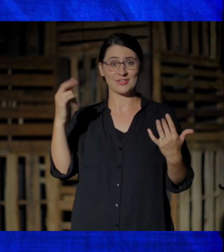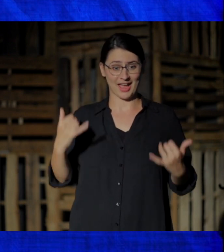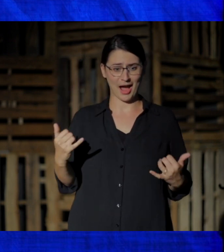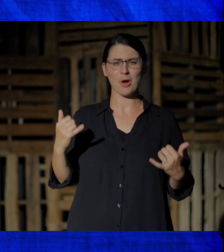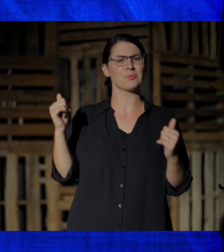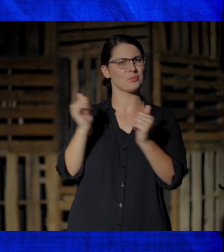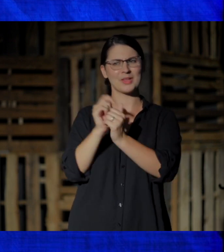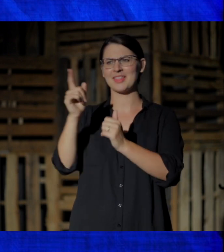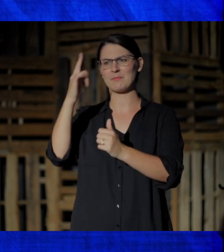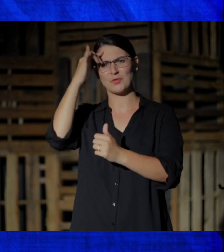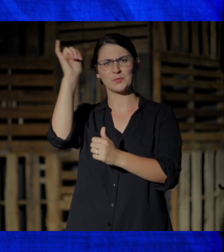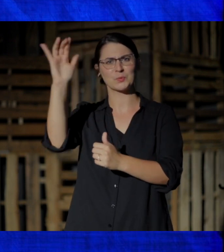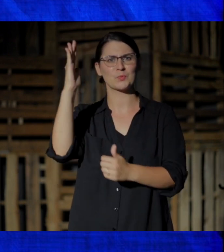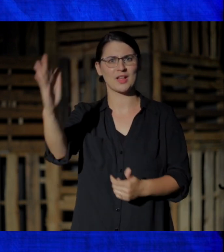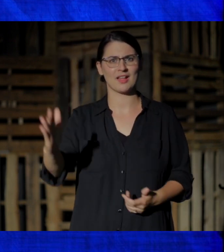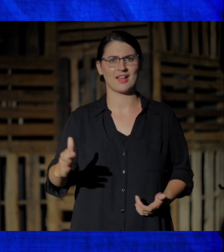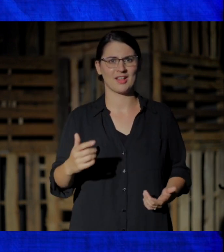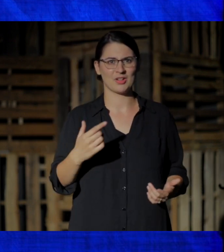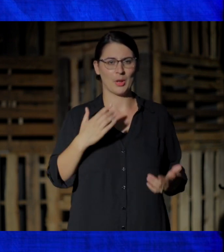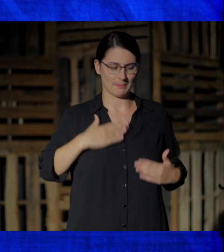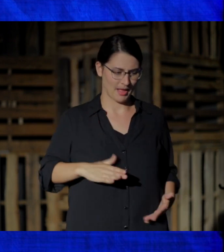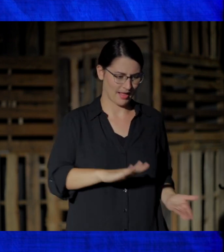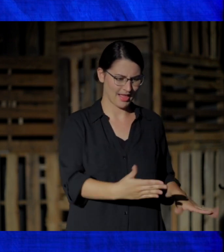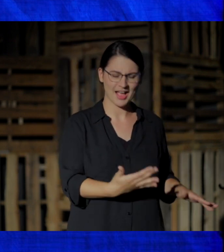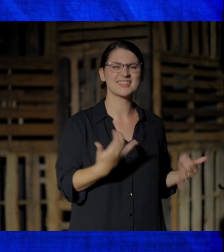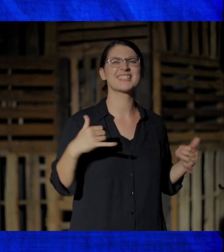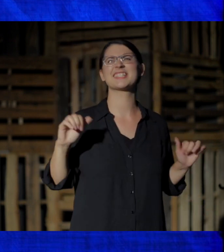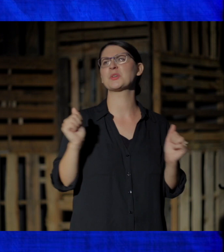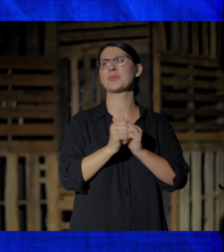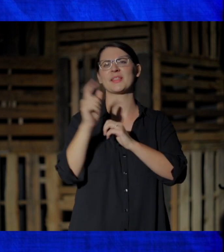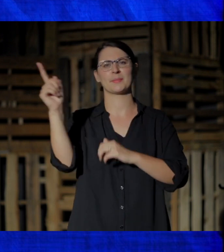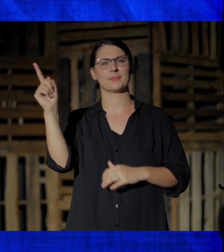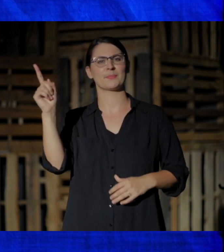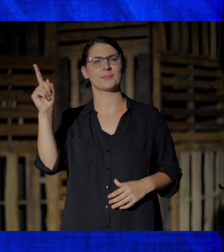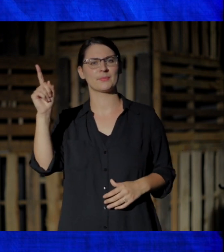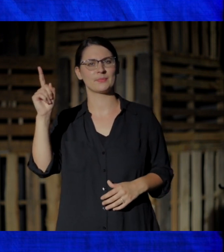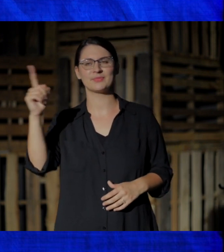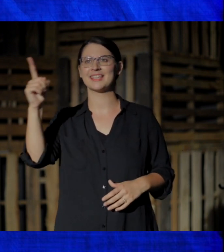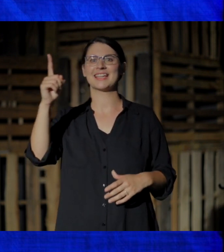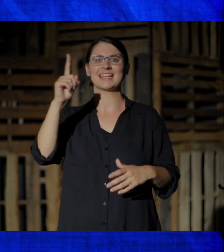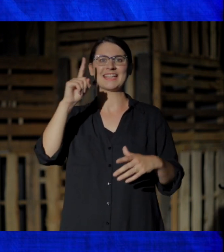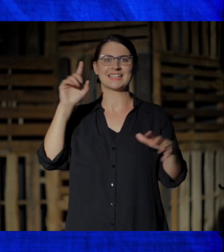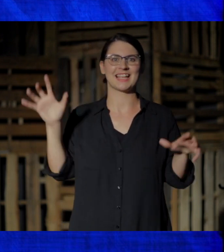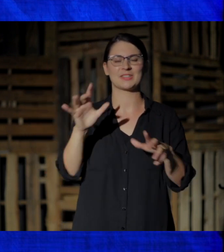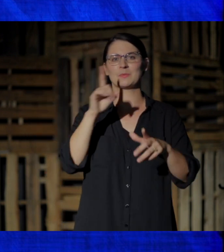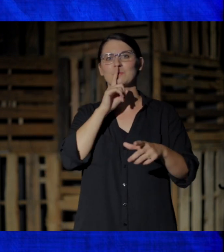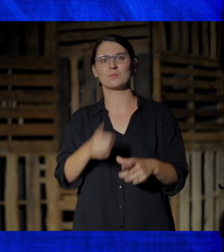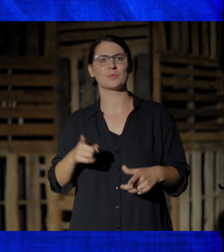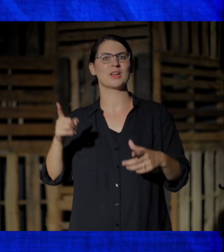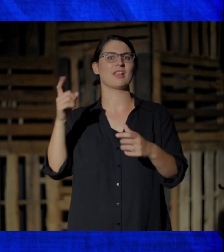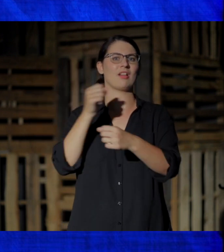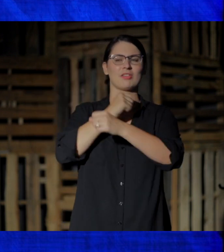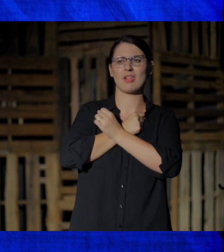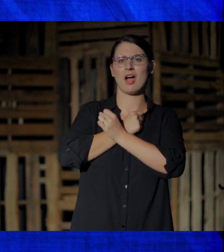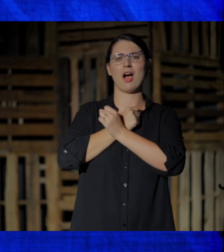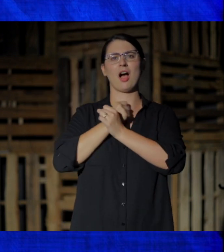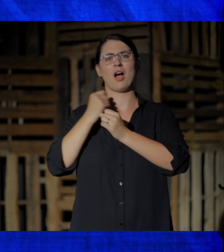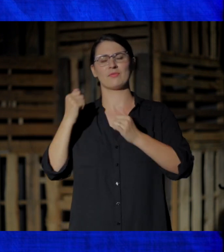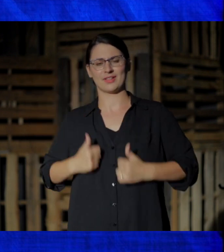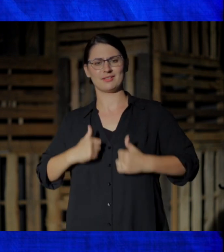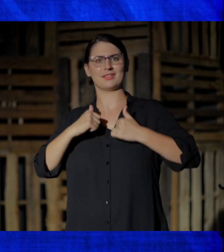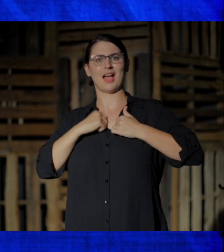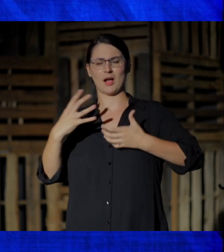in death, we are still with him. His active, real, tangible, felt love that is alive and